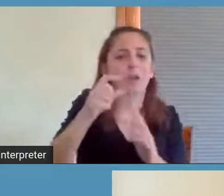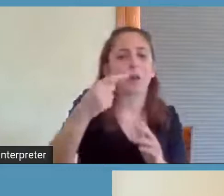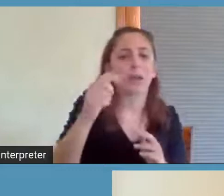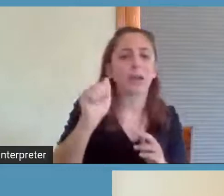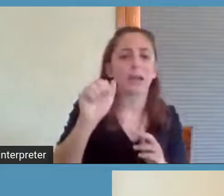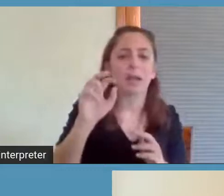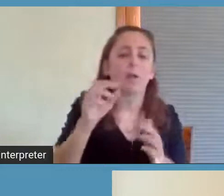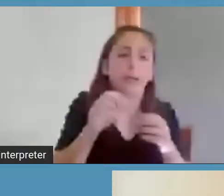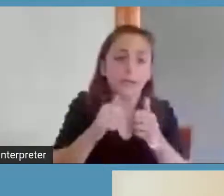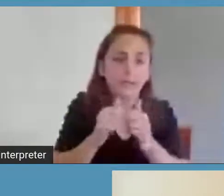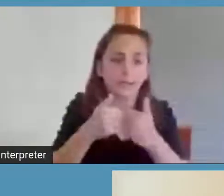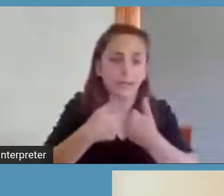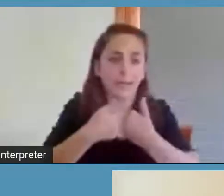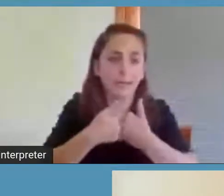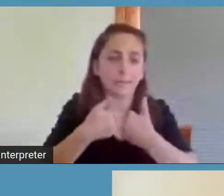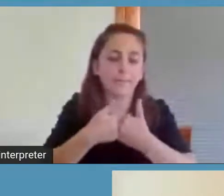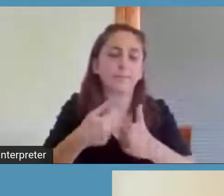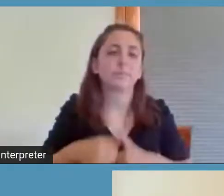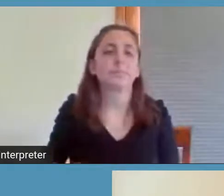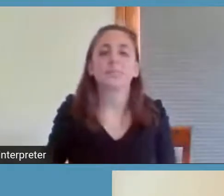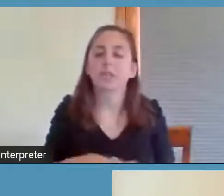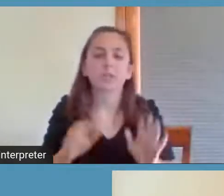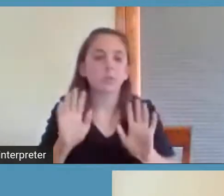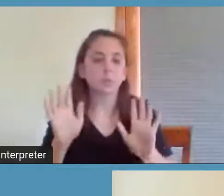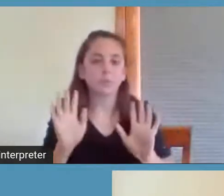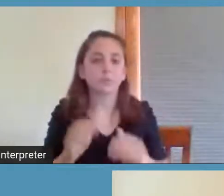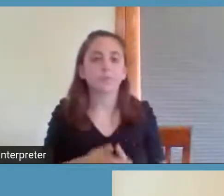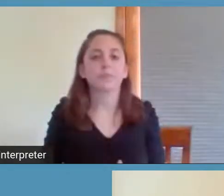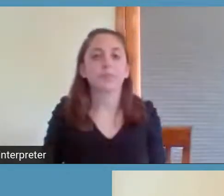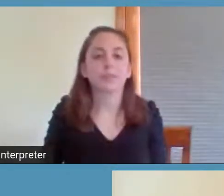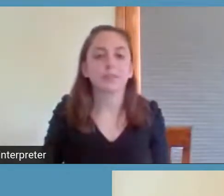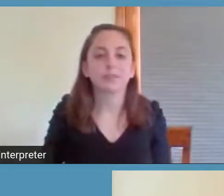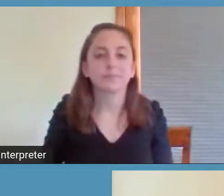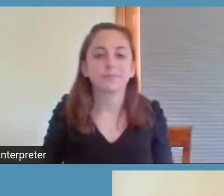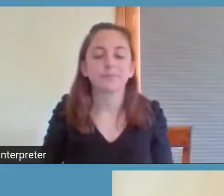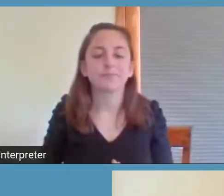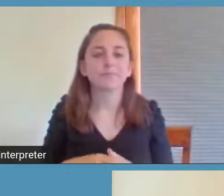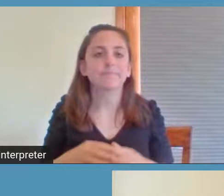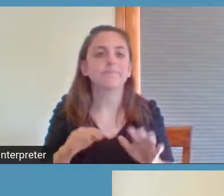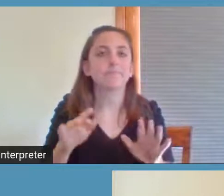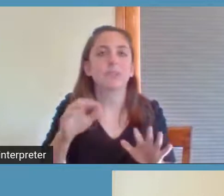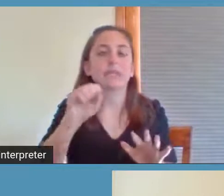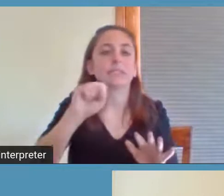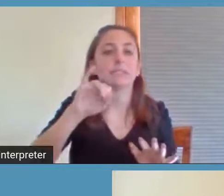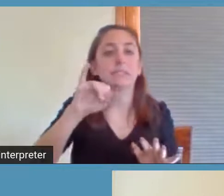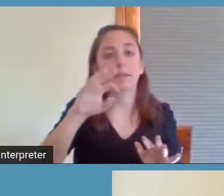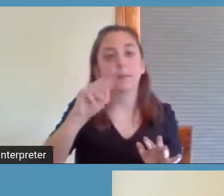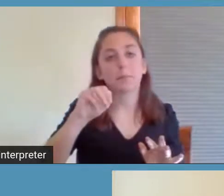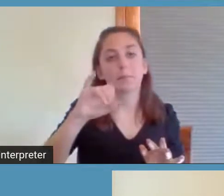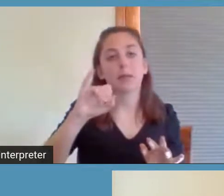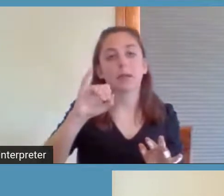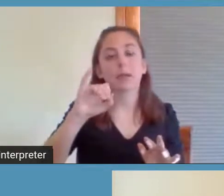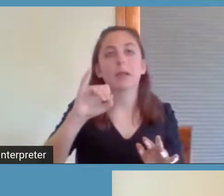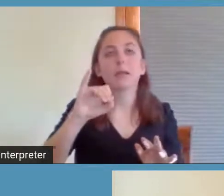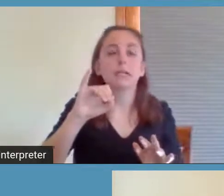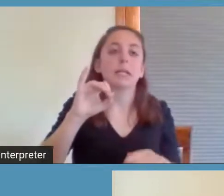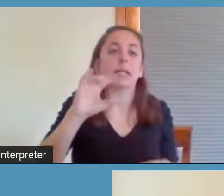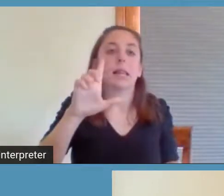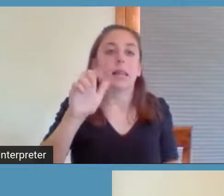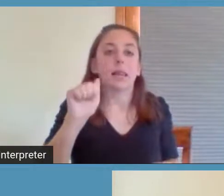around, it looks like a video game. And that's not what it was. It was a simulation of things. It was, art galleries, it